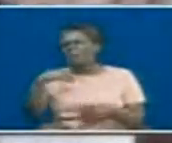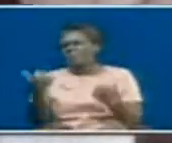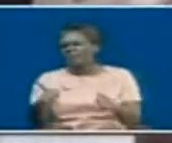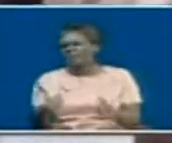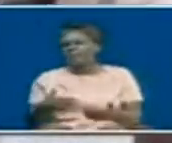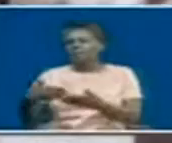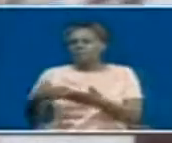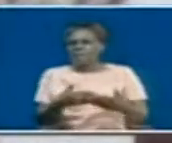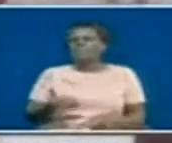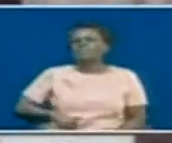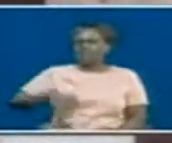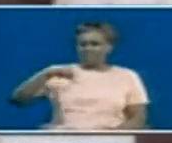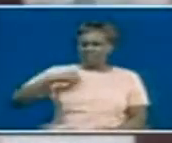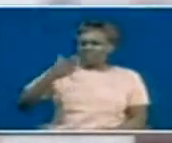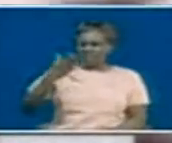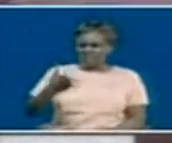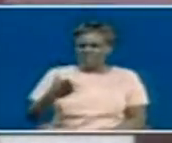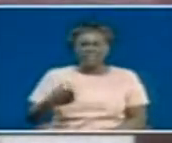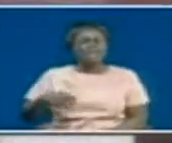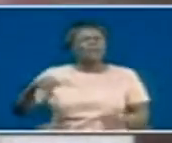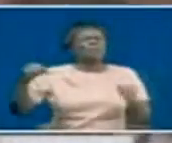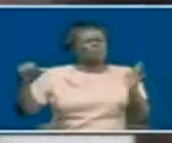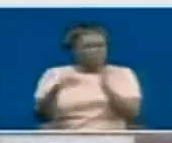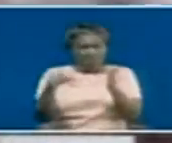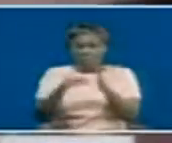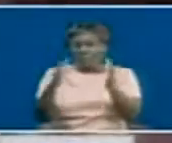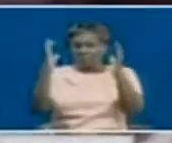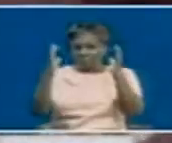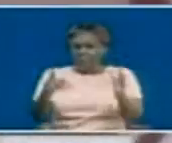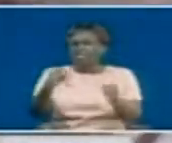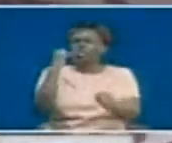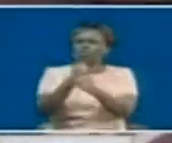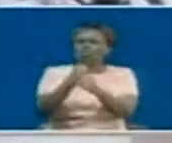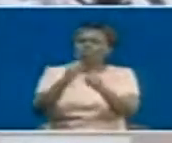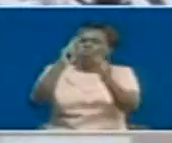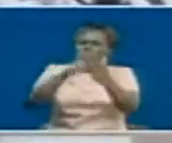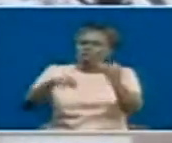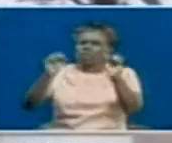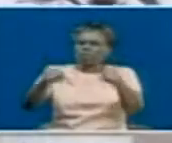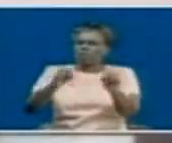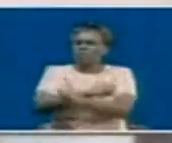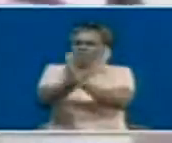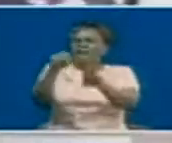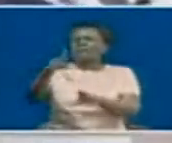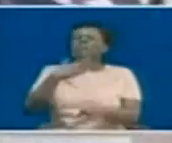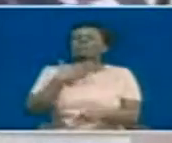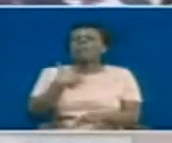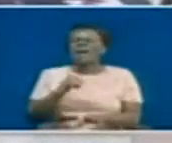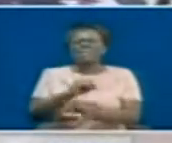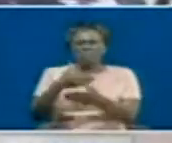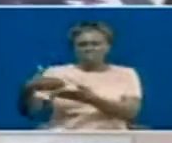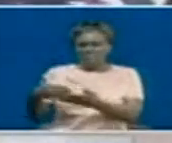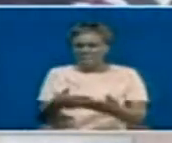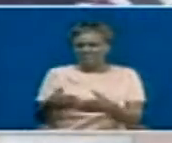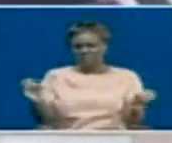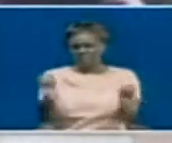The baby survived, and that only served to irritate her. She did everything and anything to make it clear that she wanted nothing to do